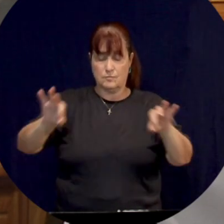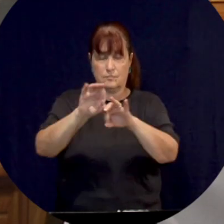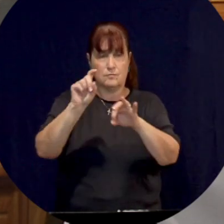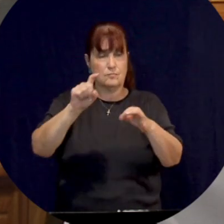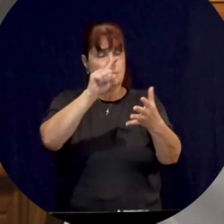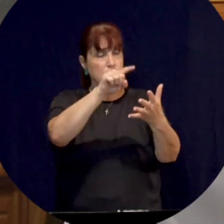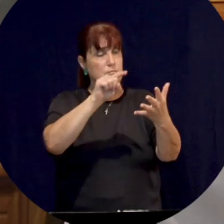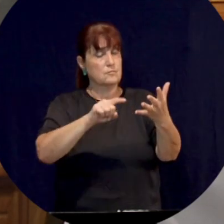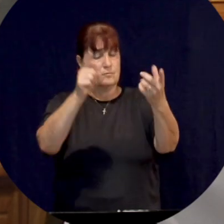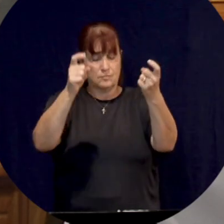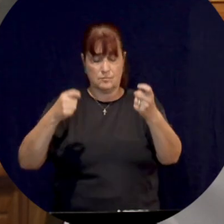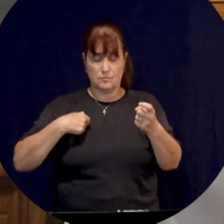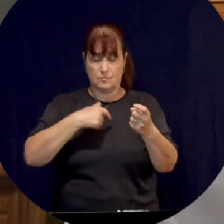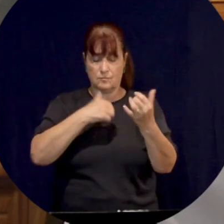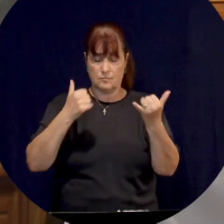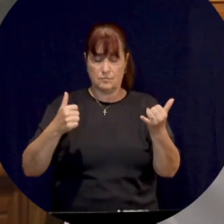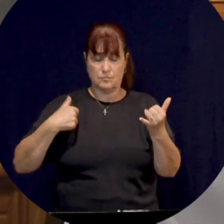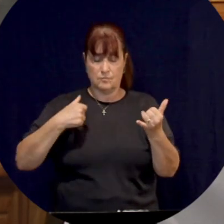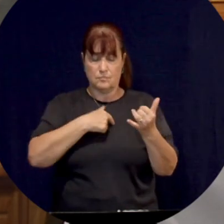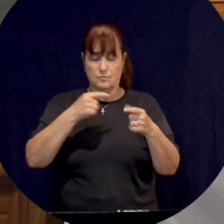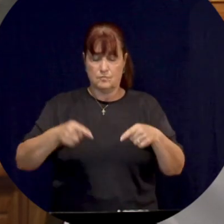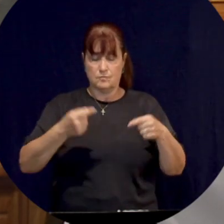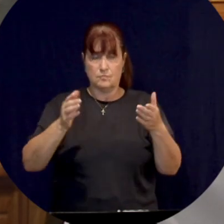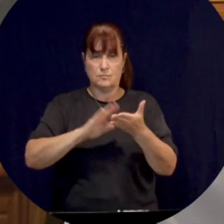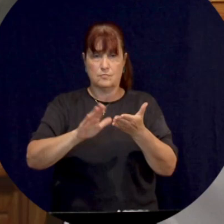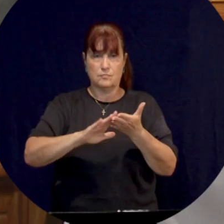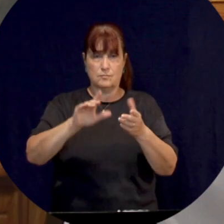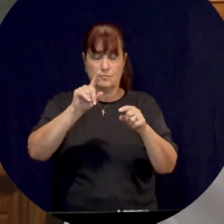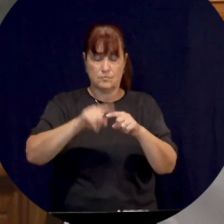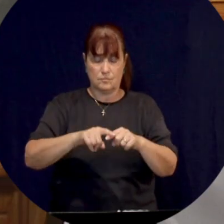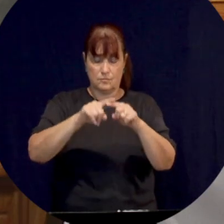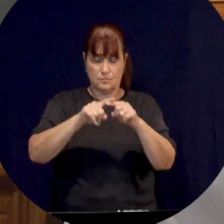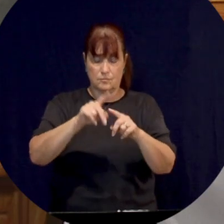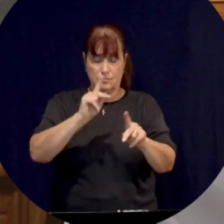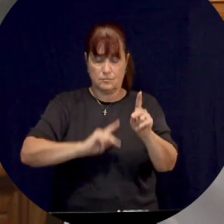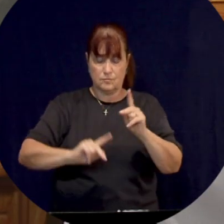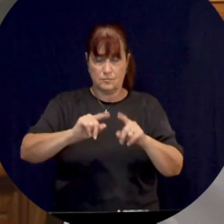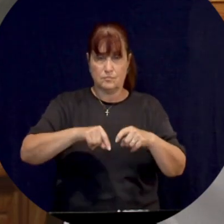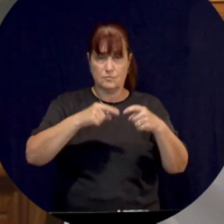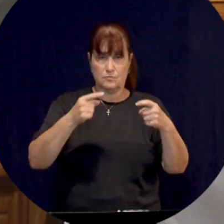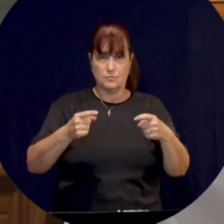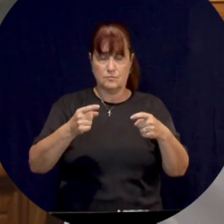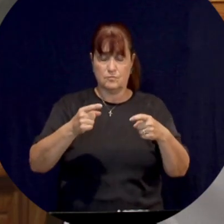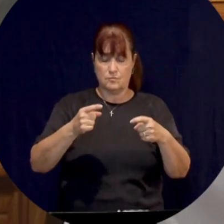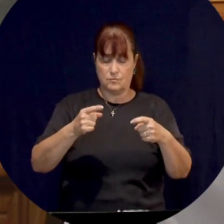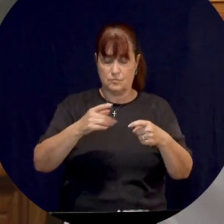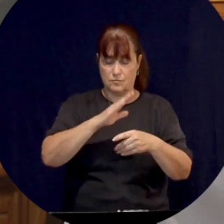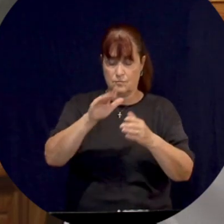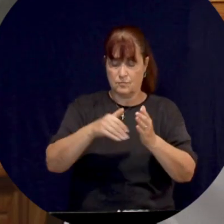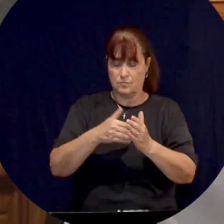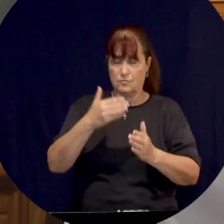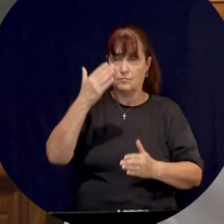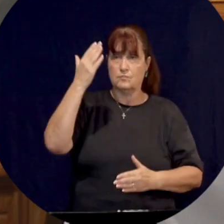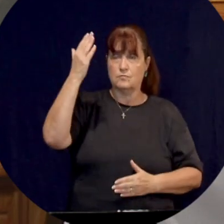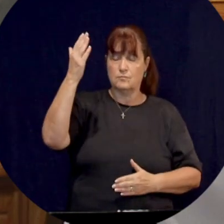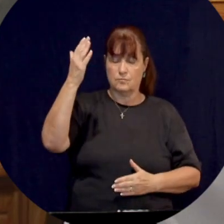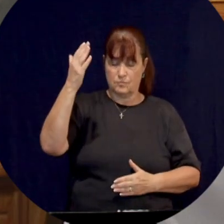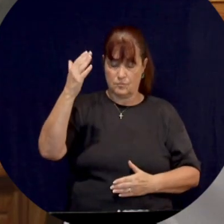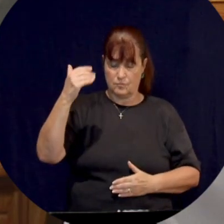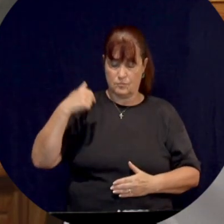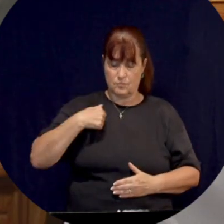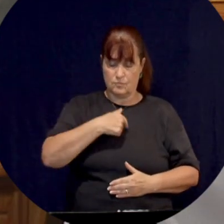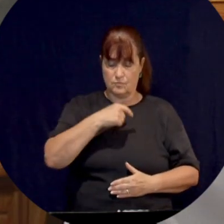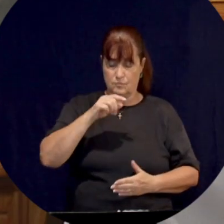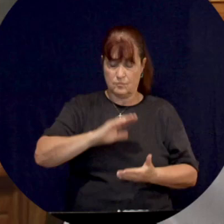Give us this day our daily bread, and forgive us our trespasses, as we forgive those who trespass against